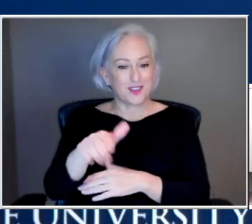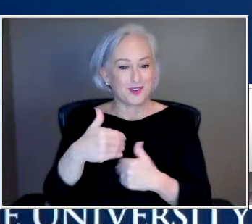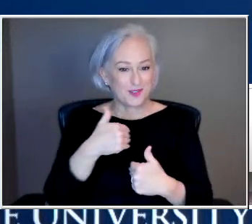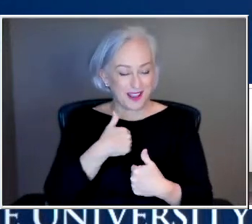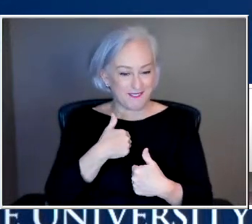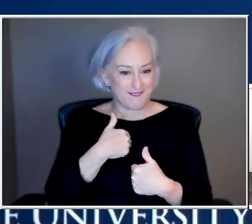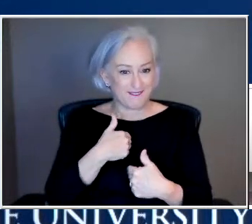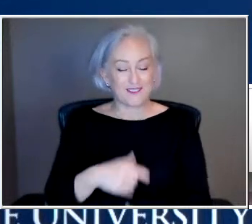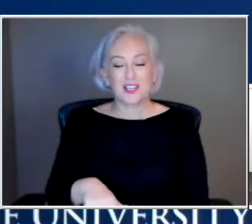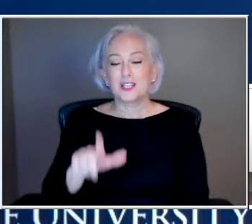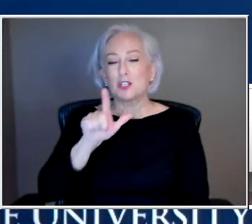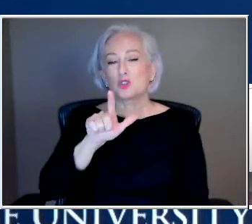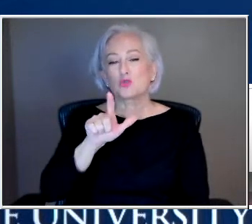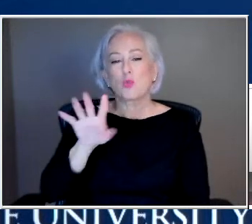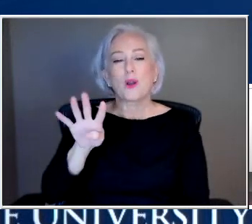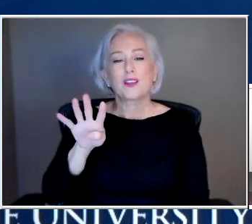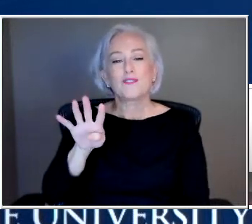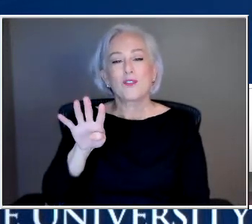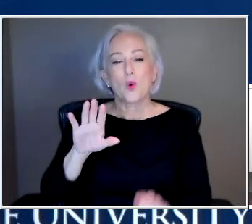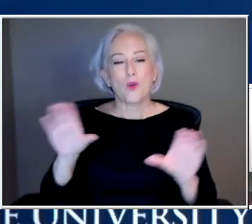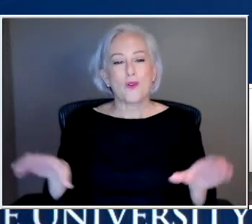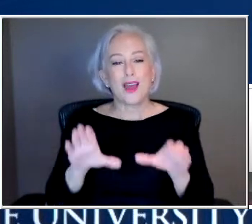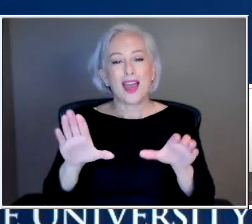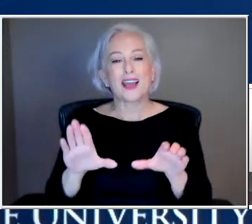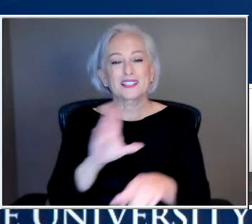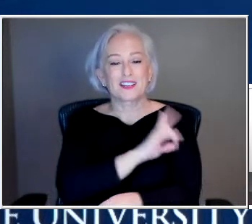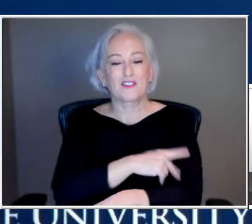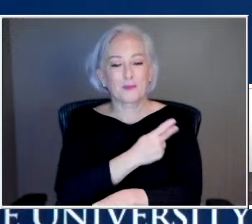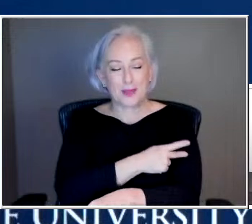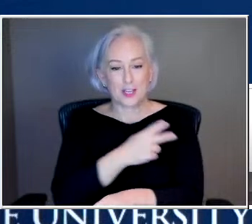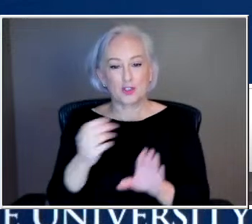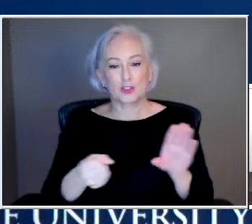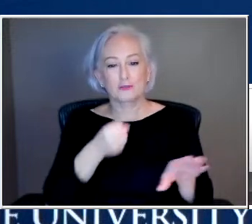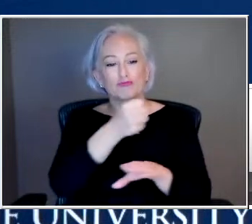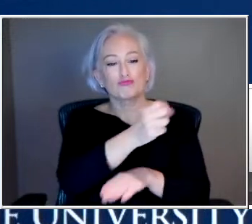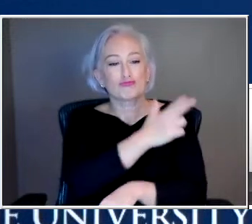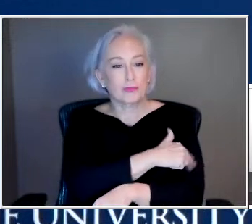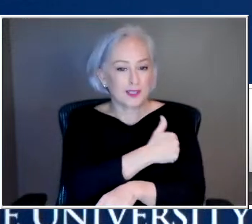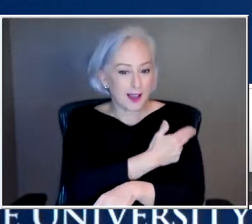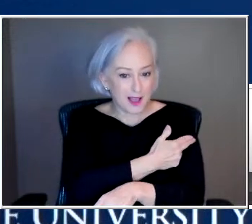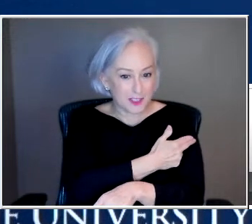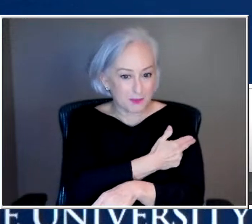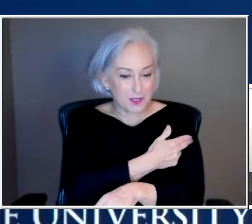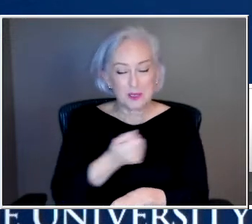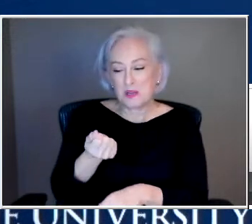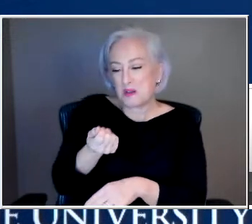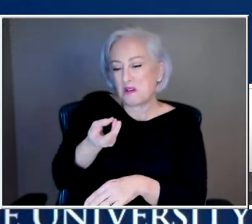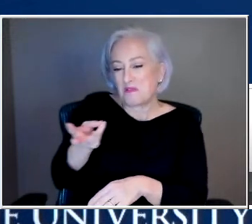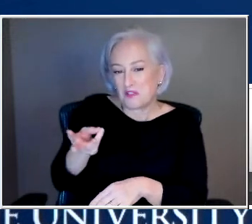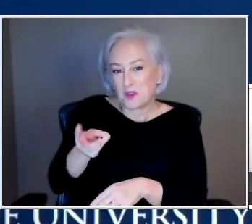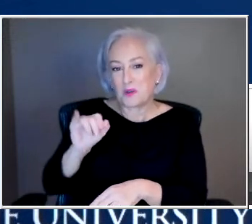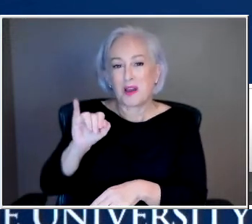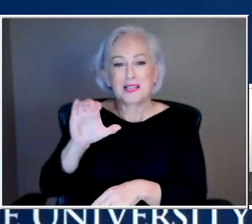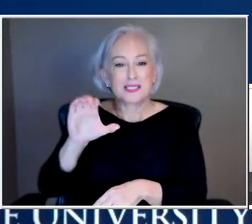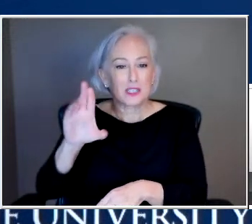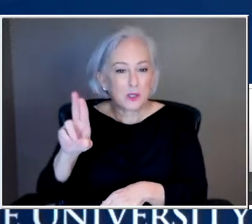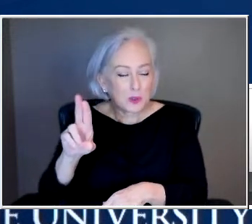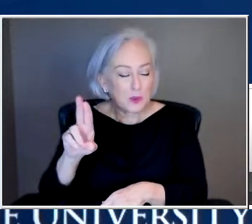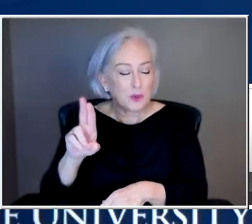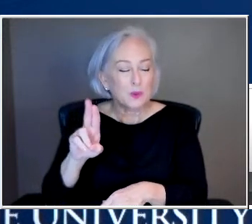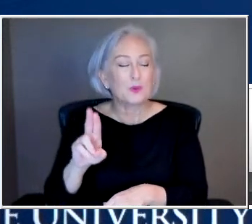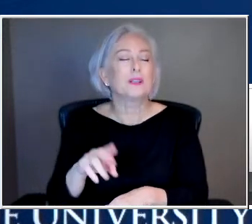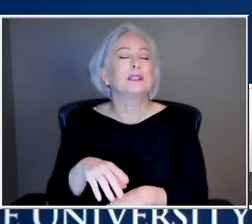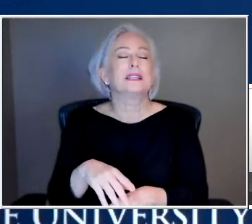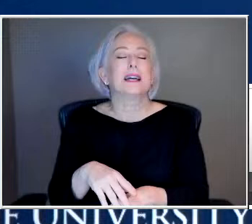active inpatients, and a few of those in the ICU and on the ventilator as well. So numbers are holding steady. Hopefully we can see those